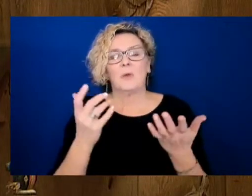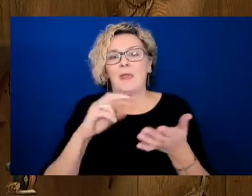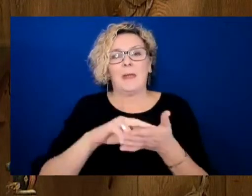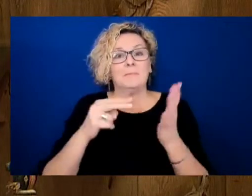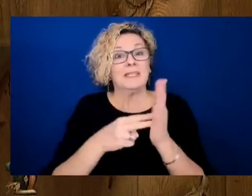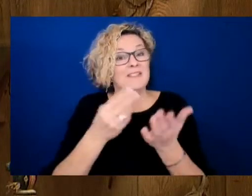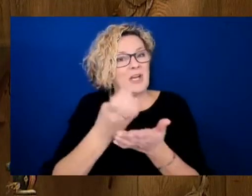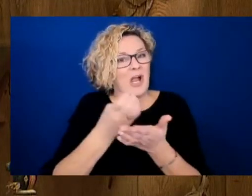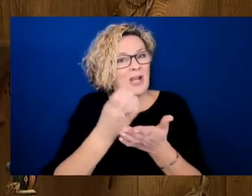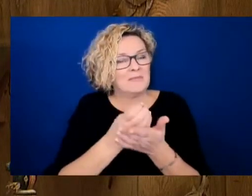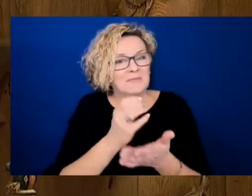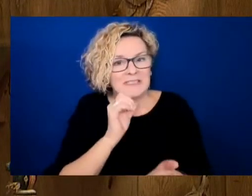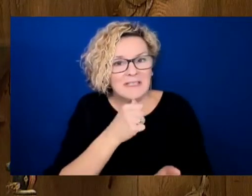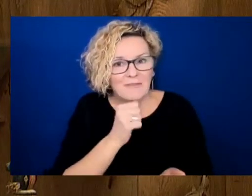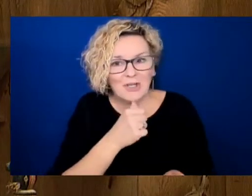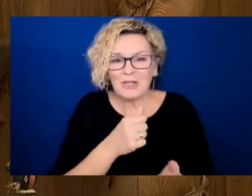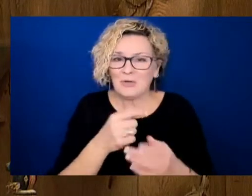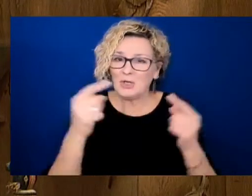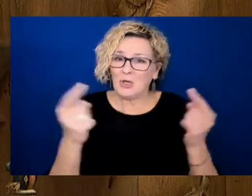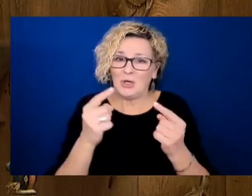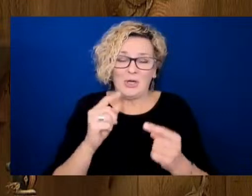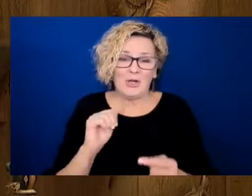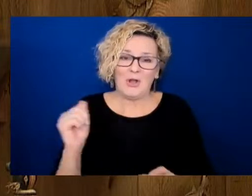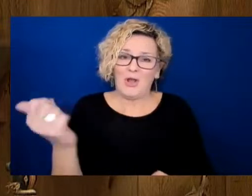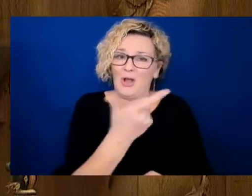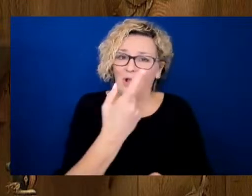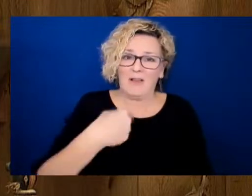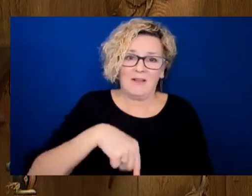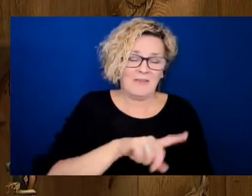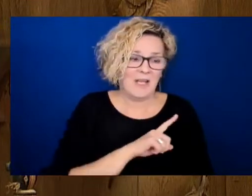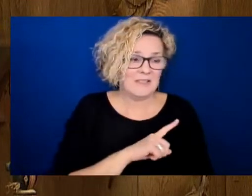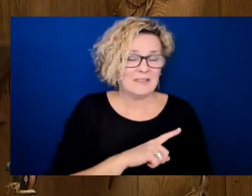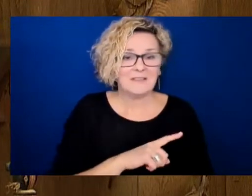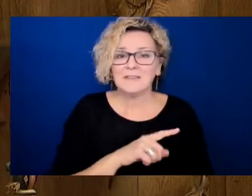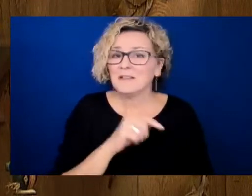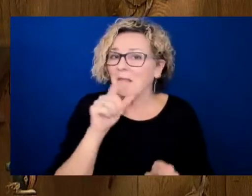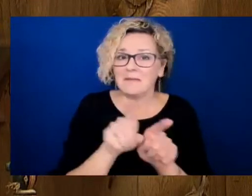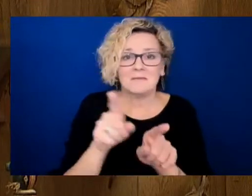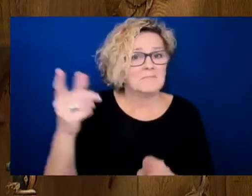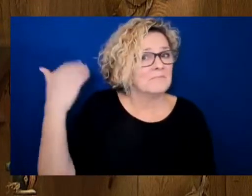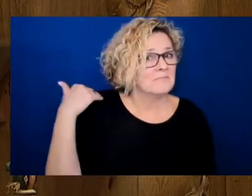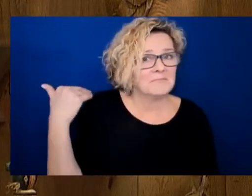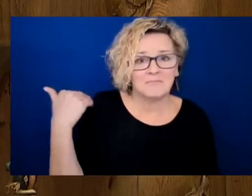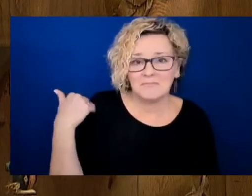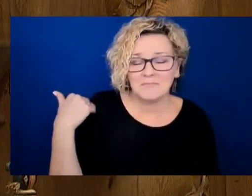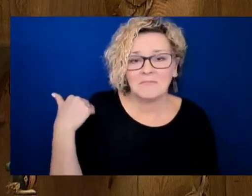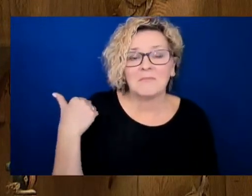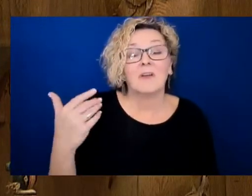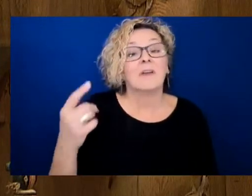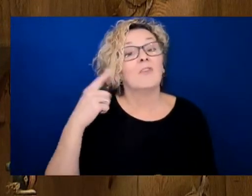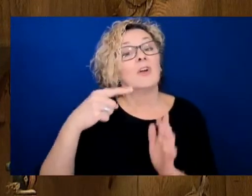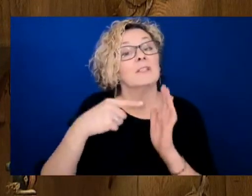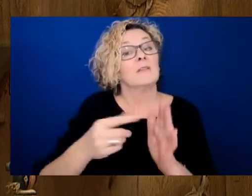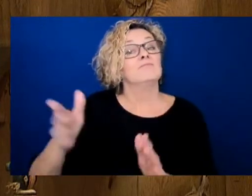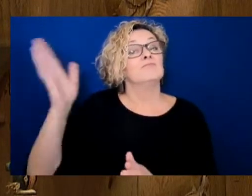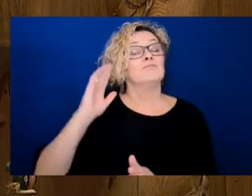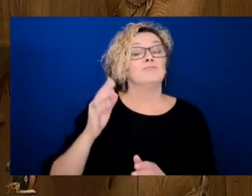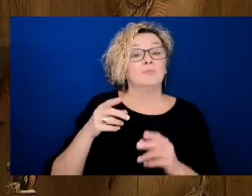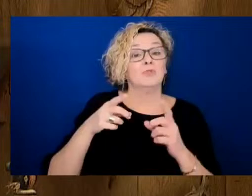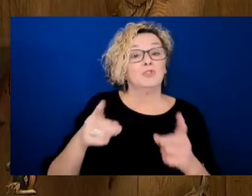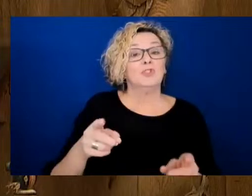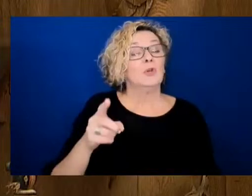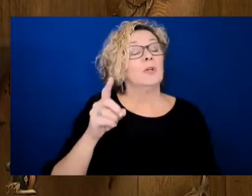and hurting us all. It was not always this way. During the Second World War, the federal government built houses